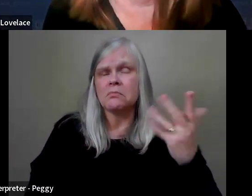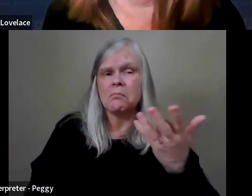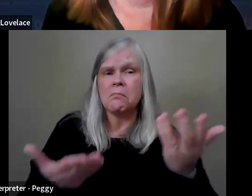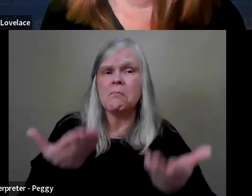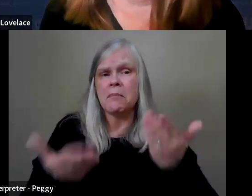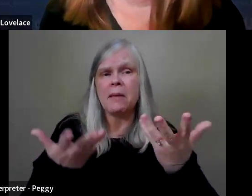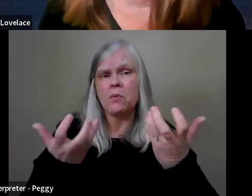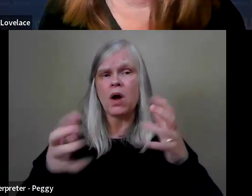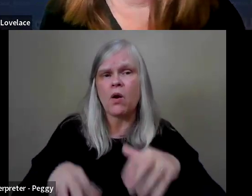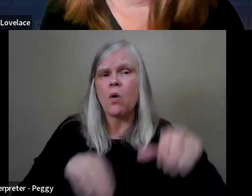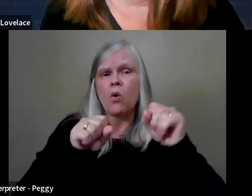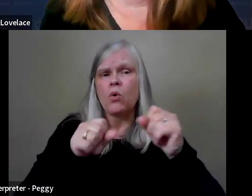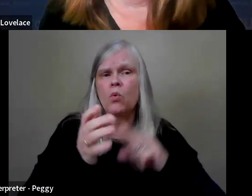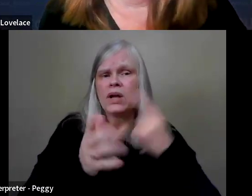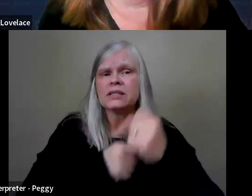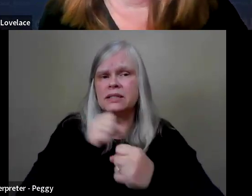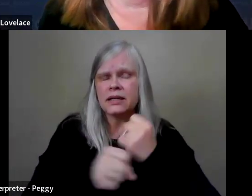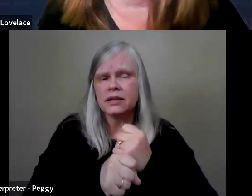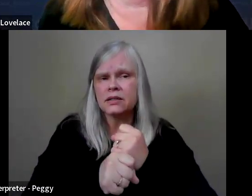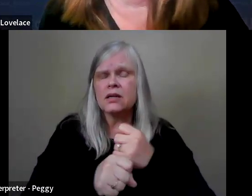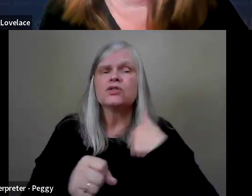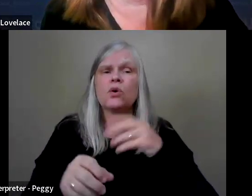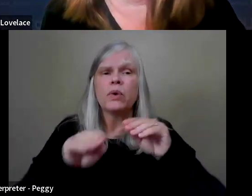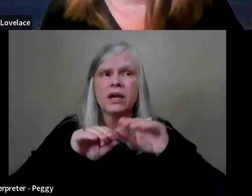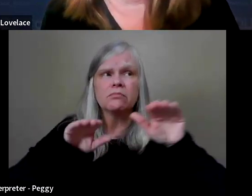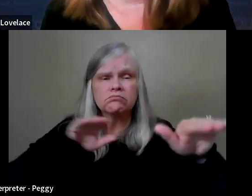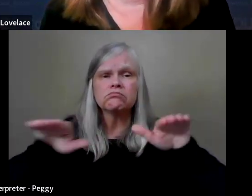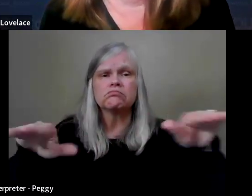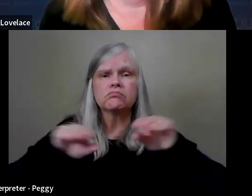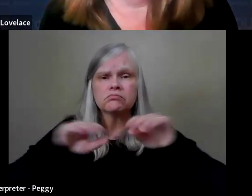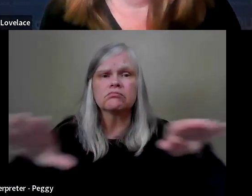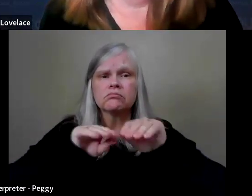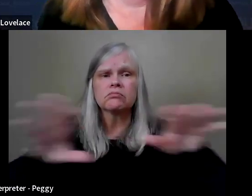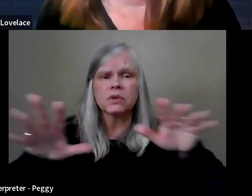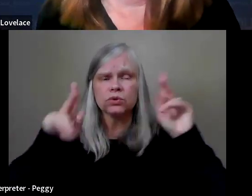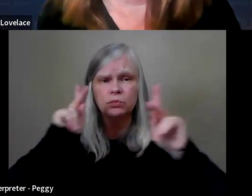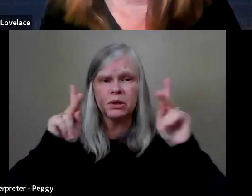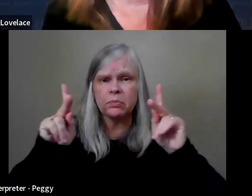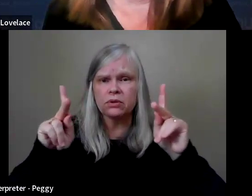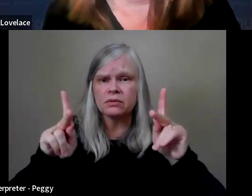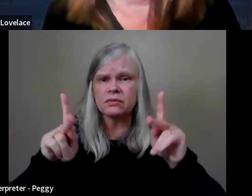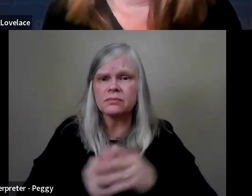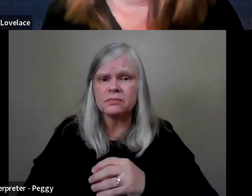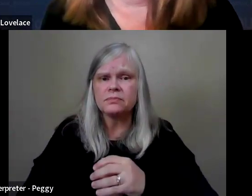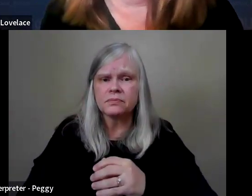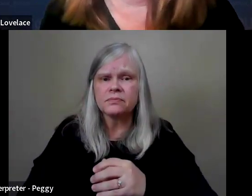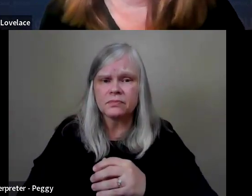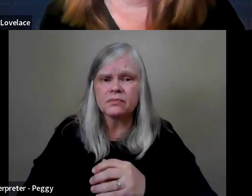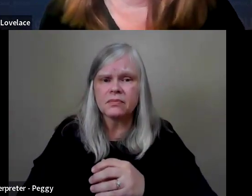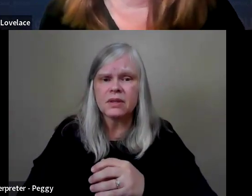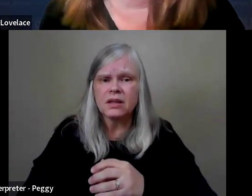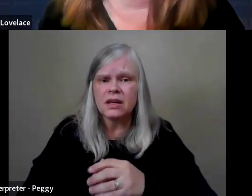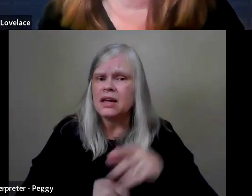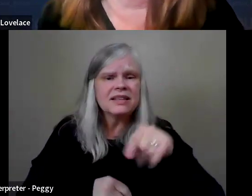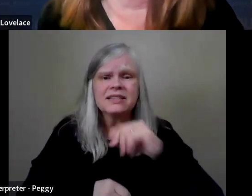once a year, just to make sure we keep getting the information out to people. So Yeah, I don't think this will be absolutely. the last time we want to offer this